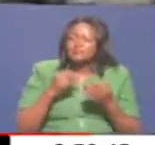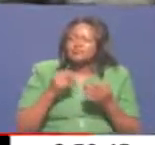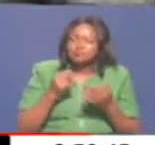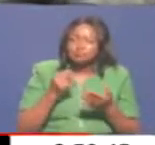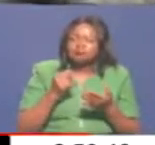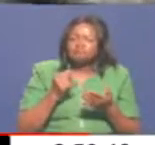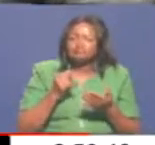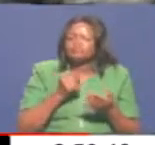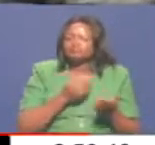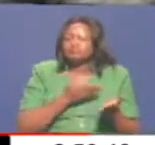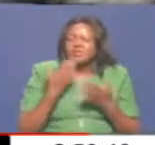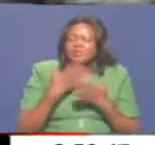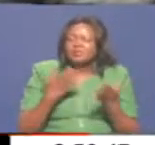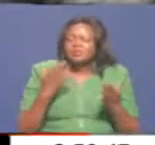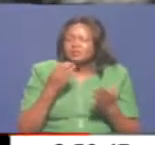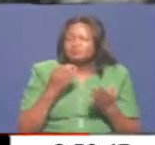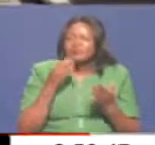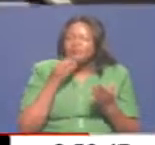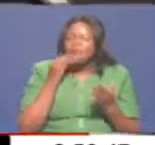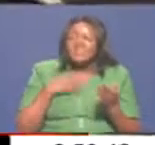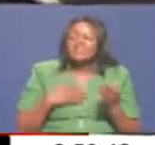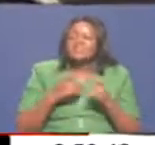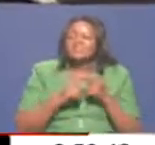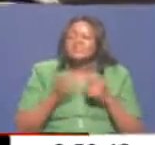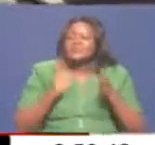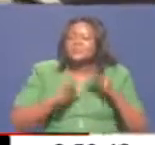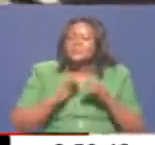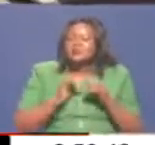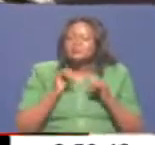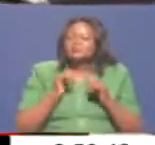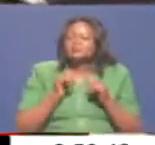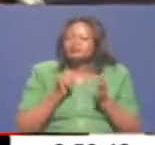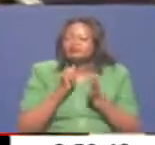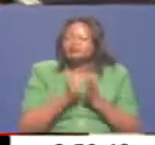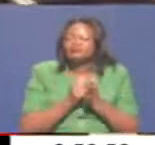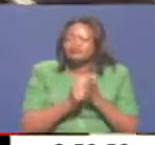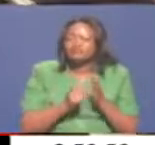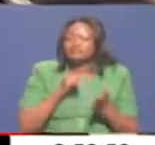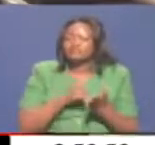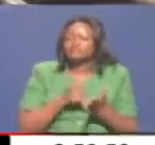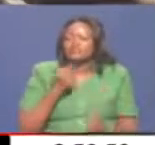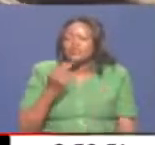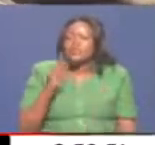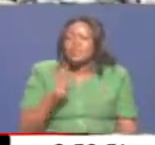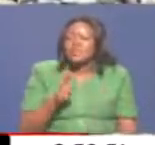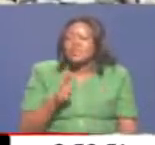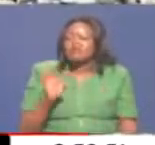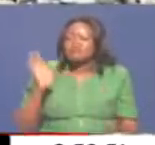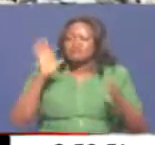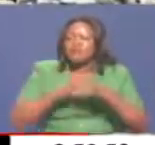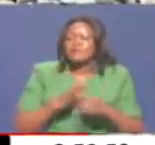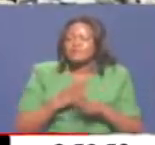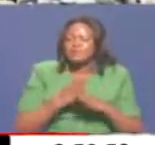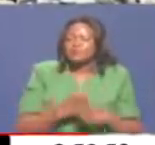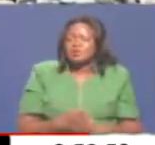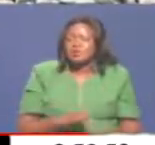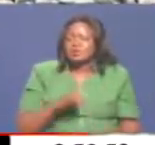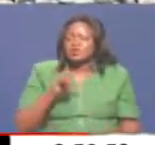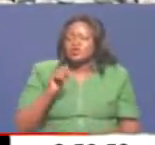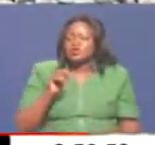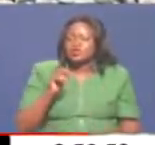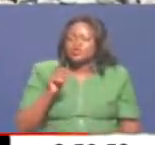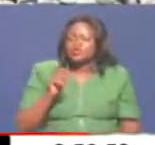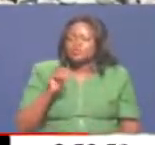But it doesn't end there. Rehabilitation of the meter gauge railway includes a 2 billion shillings link between Longonot Town and the